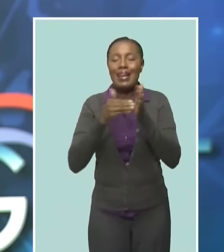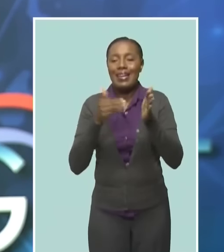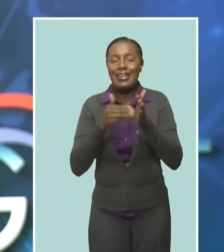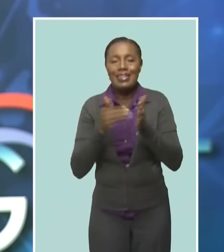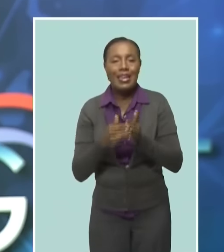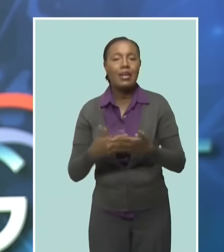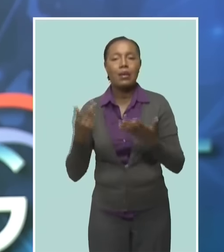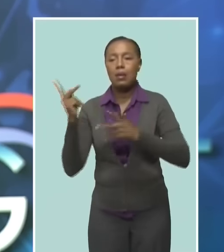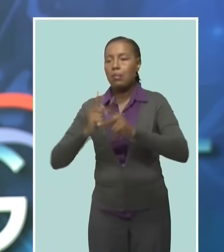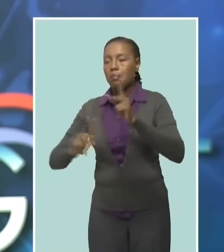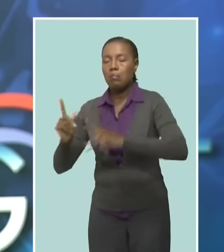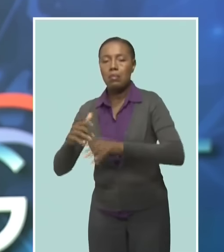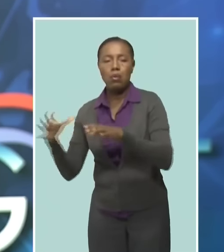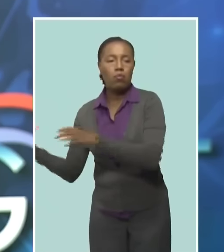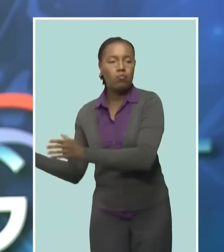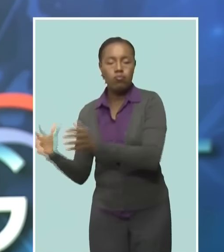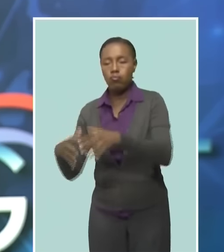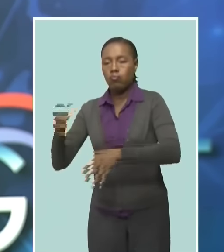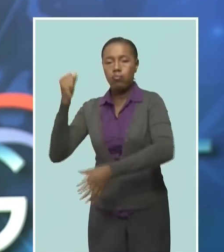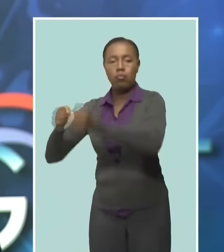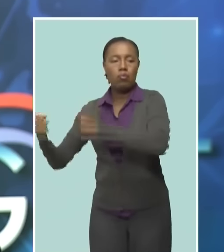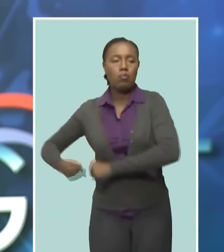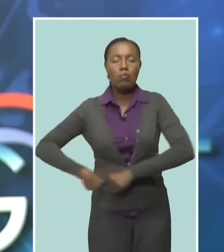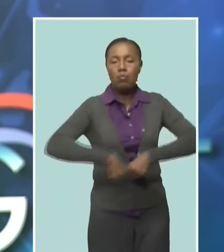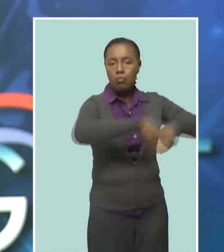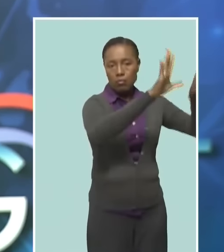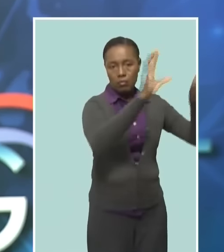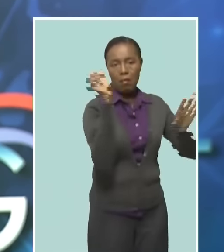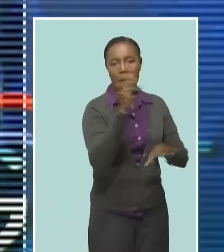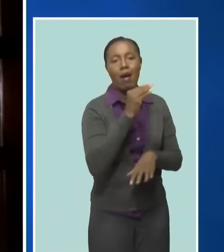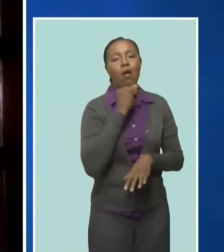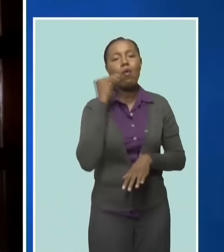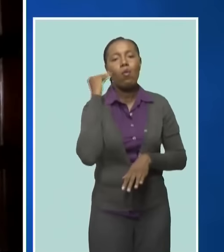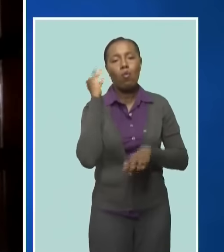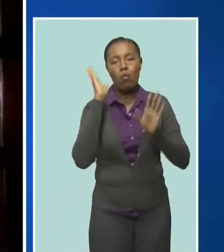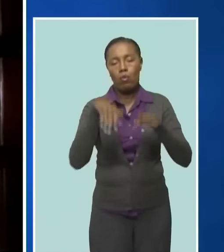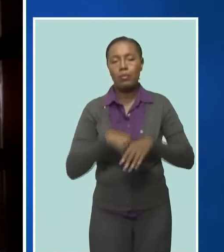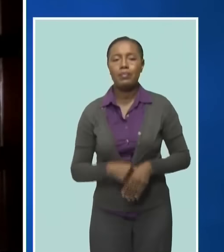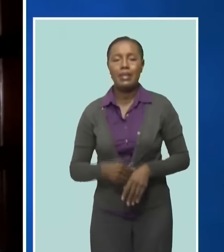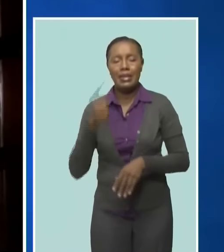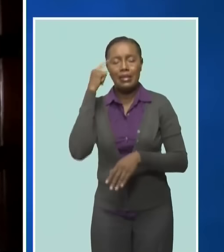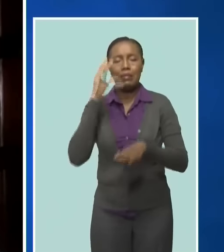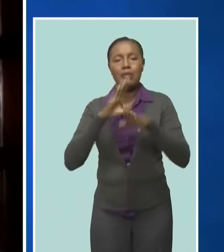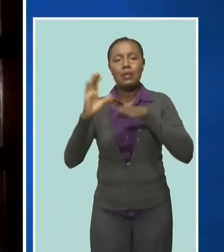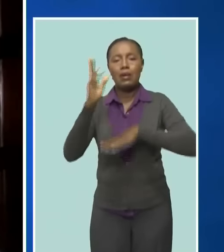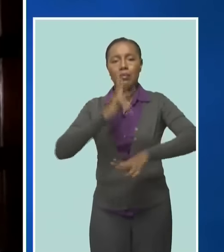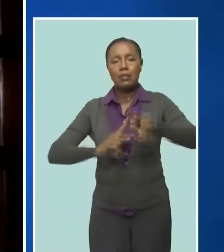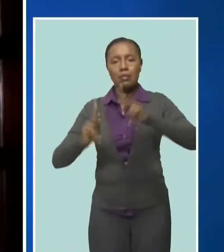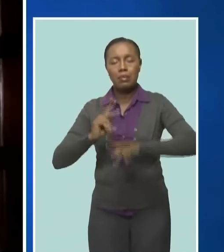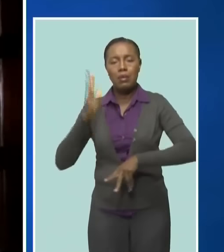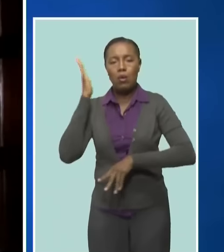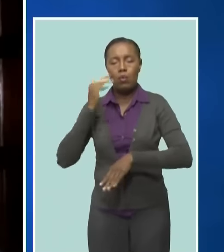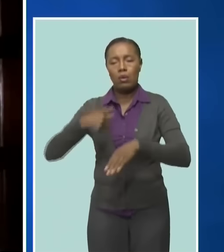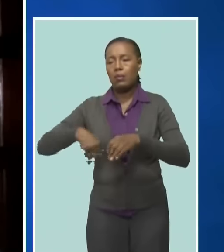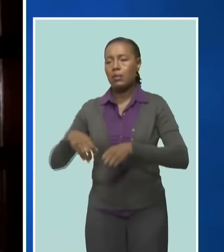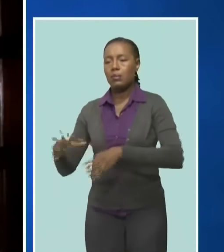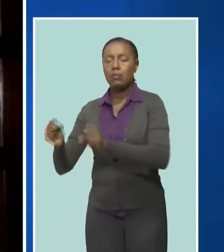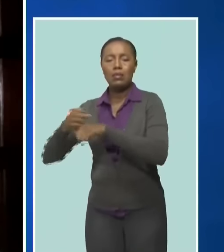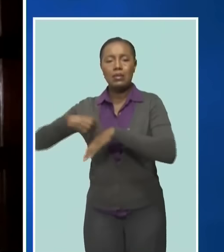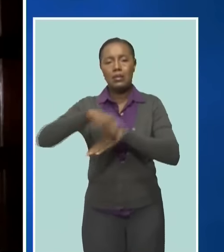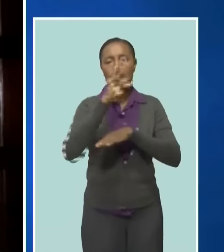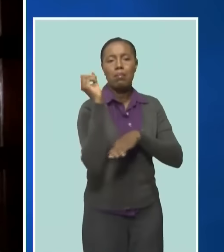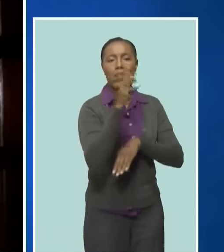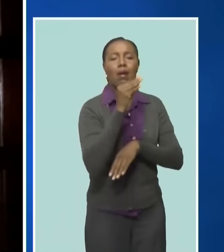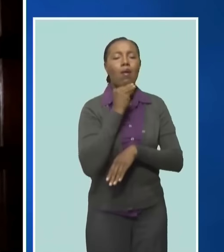mass deportations of illegal immigrants. I wonder how many Caribbean people will be deported.